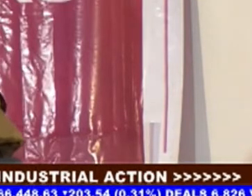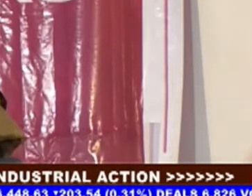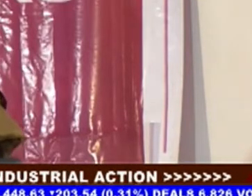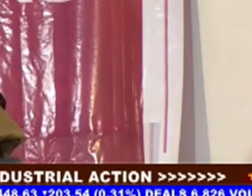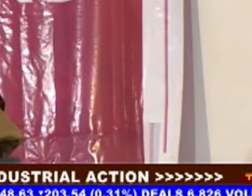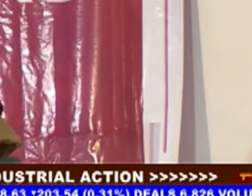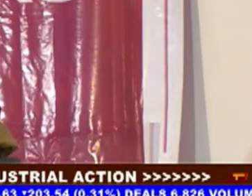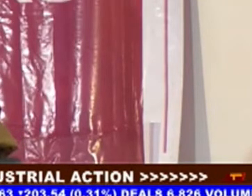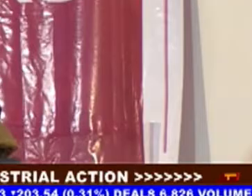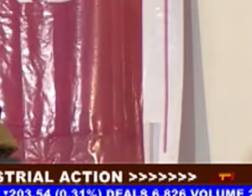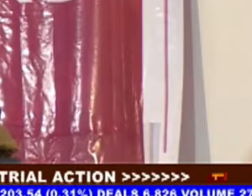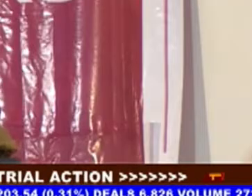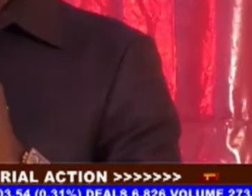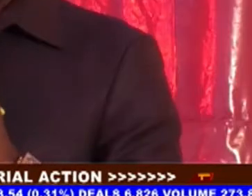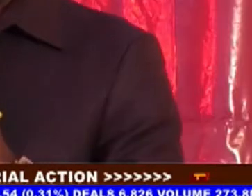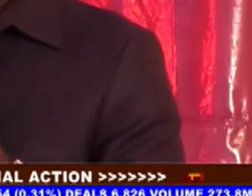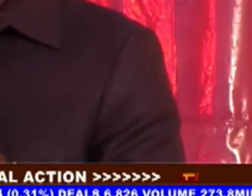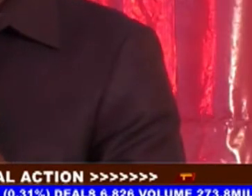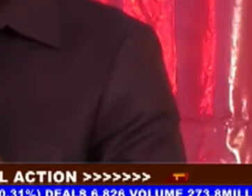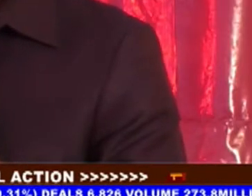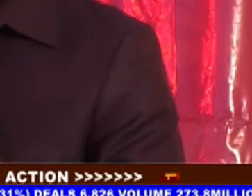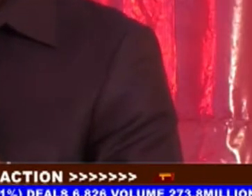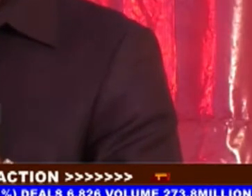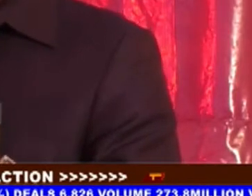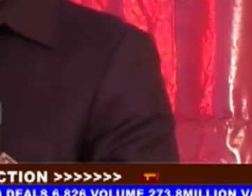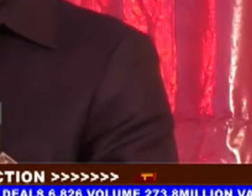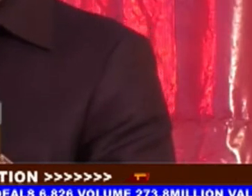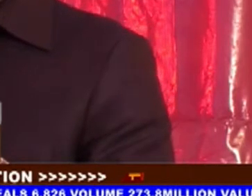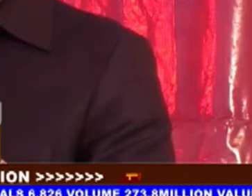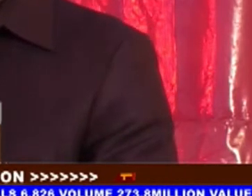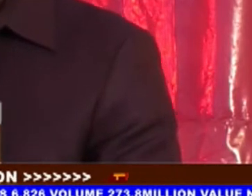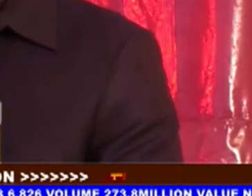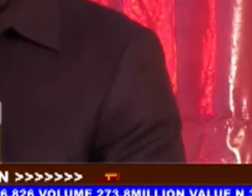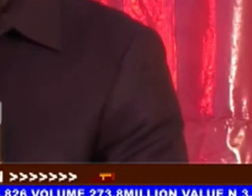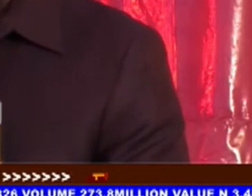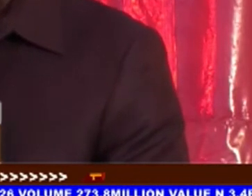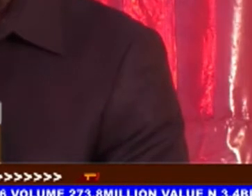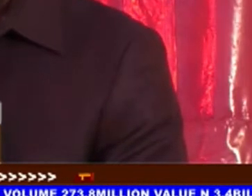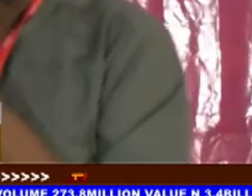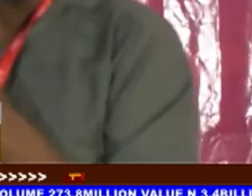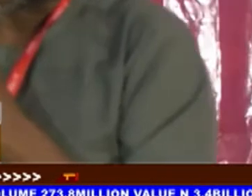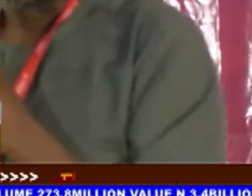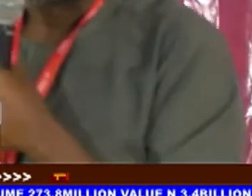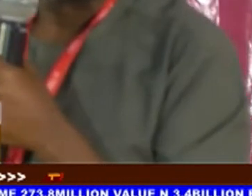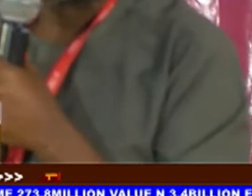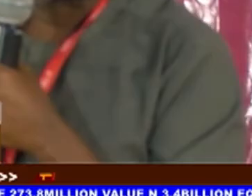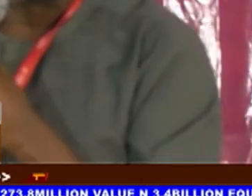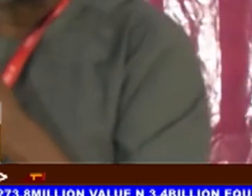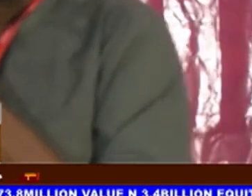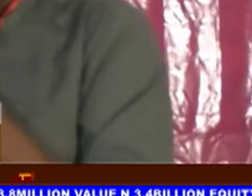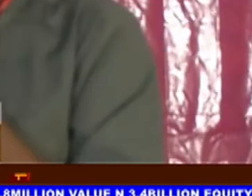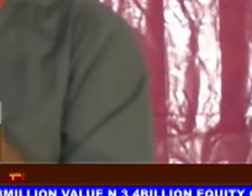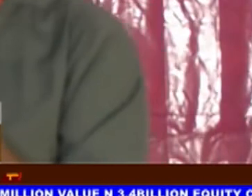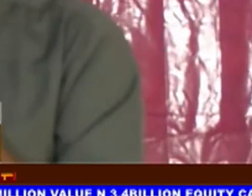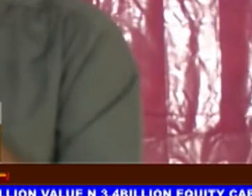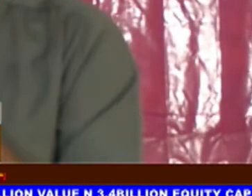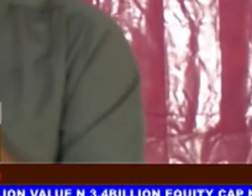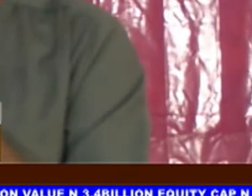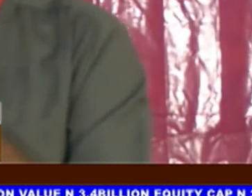economic situation of the country. Other peace advocates urge parents and caregivers to be conflict sensitive.